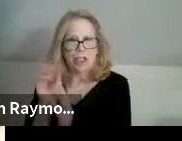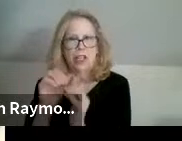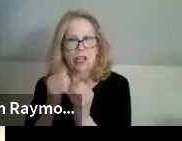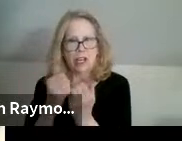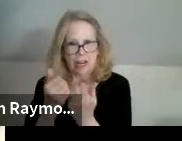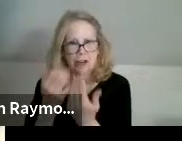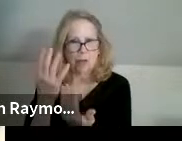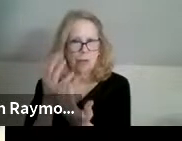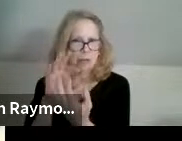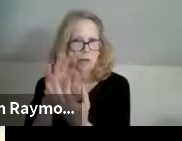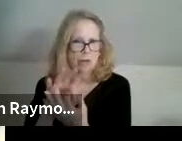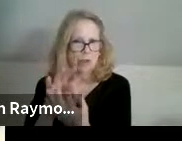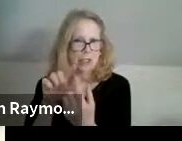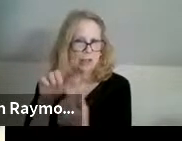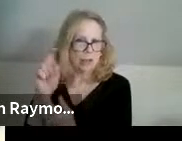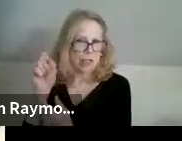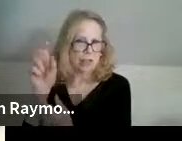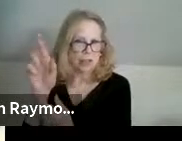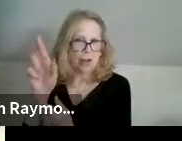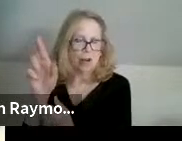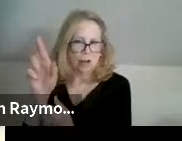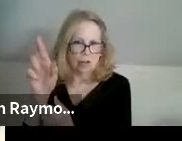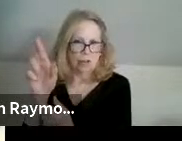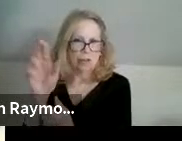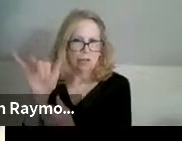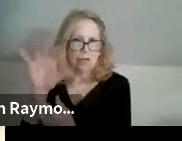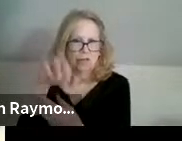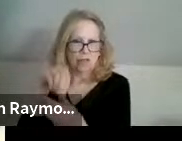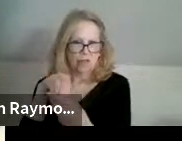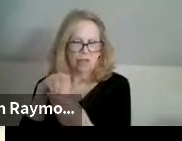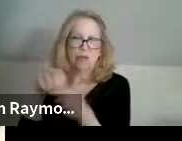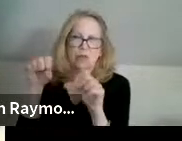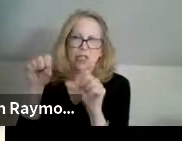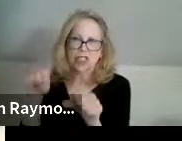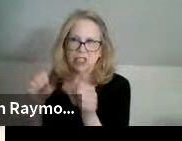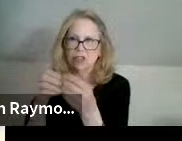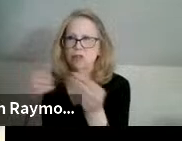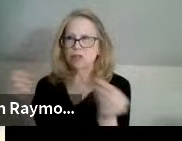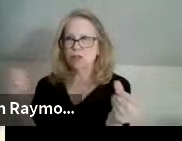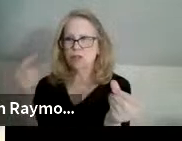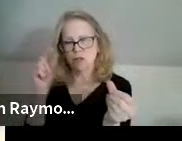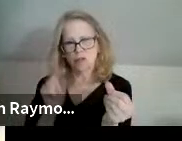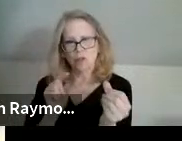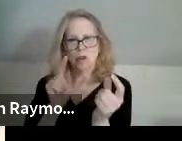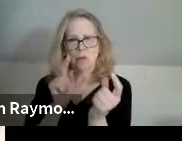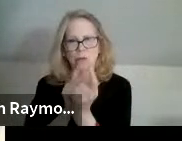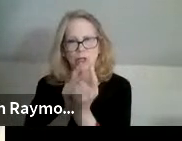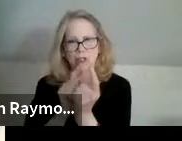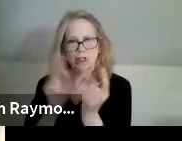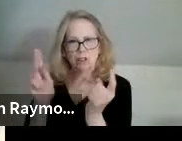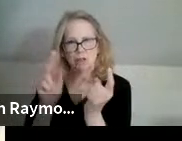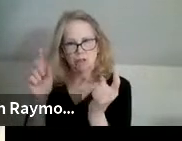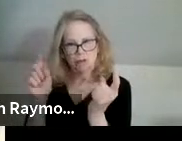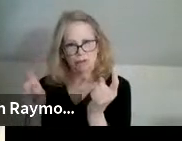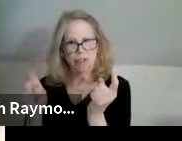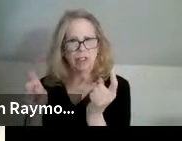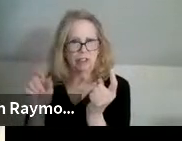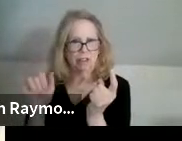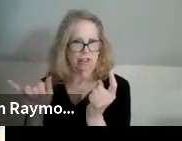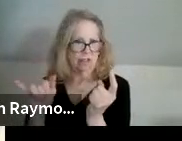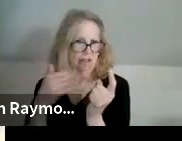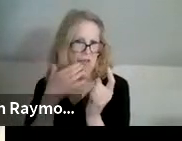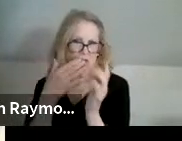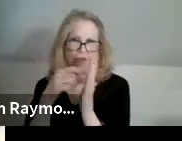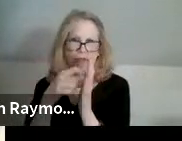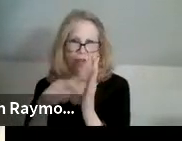may relate to XR. It also includes some potential solutions for meeting user needs and requirements of people with